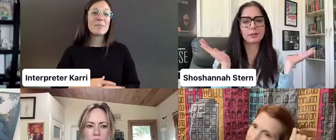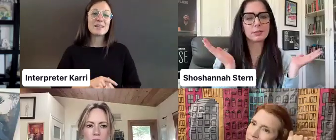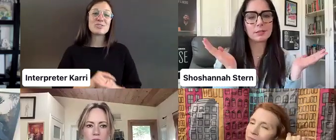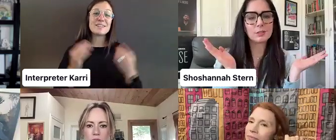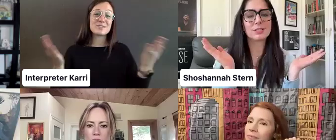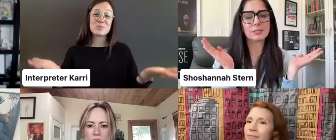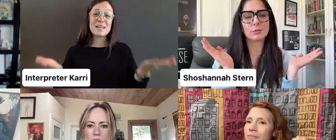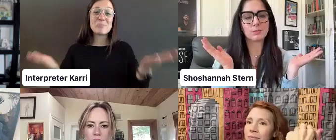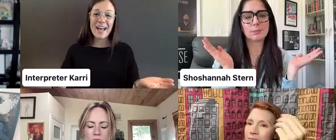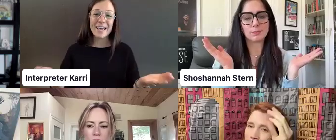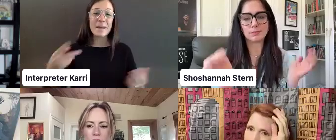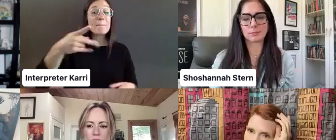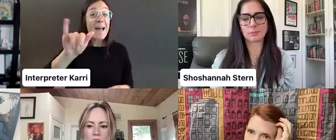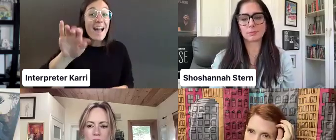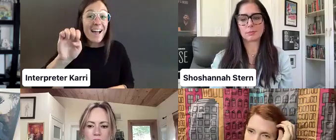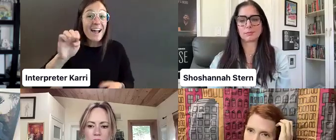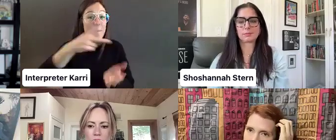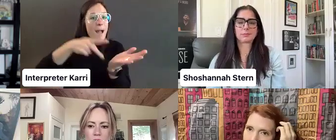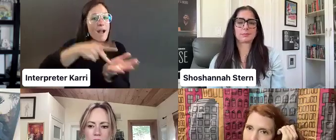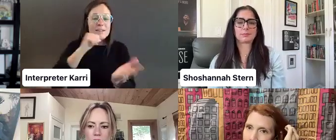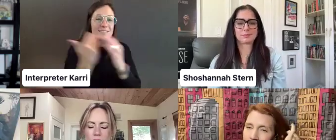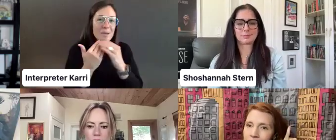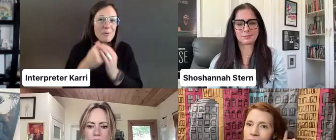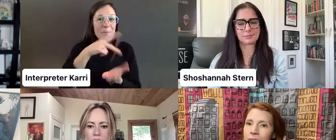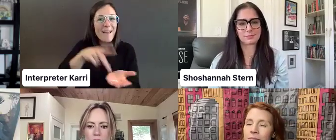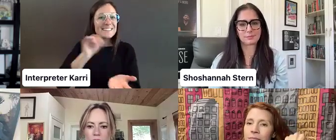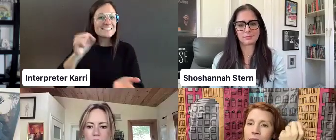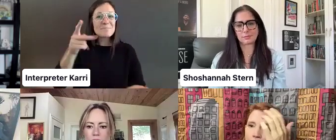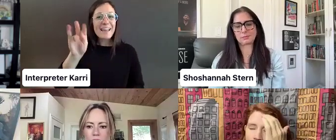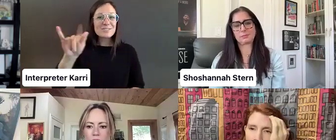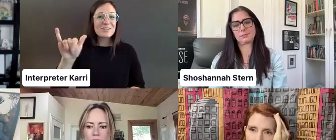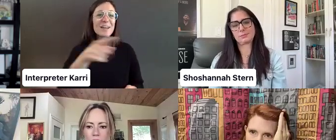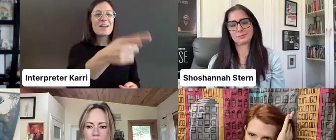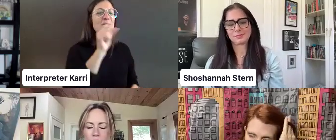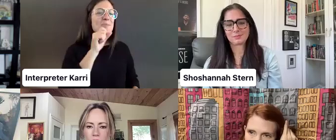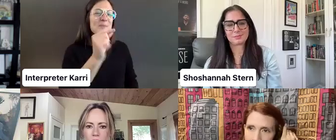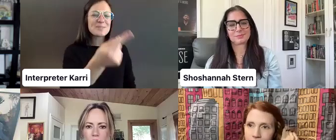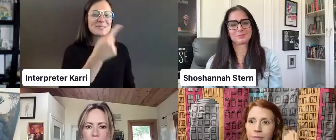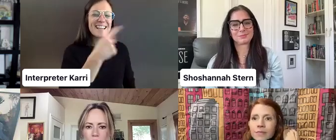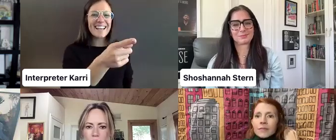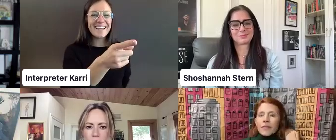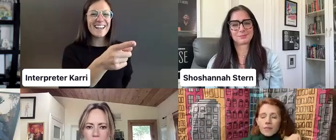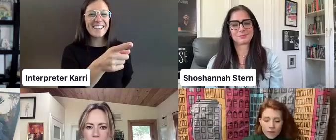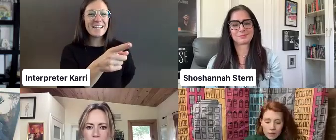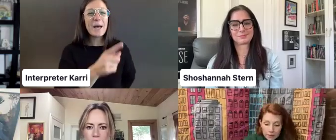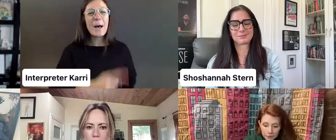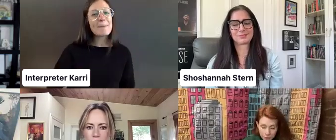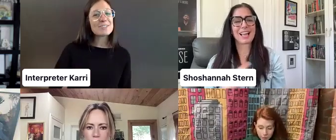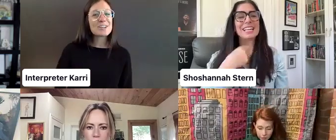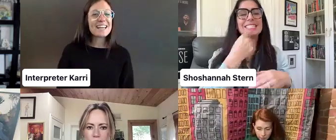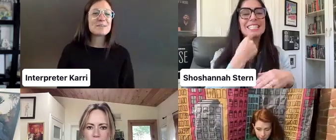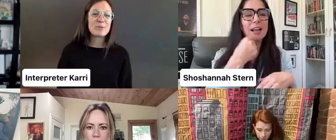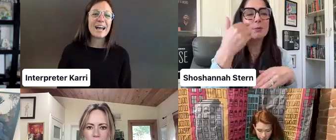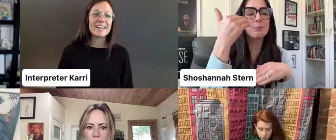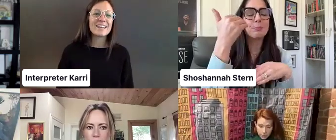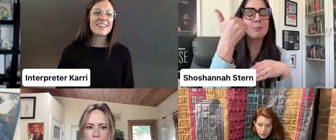think a pastry Then is pie a bread. sandwich? Pie is not a sandwich. Pie is a pastry. Wait, Shoshana, what did you say? Agree. Sam, I was just thinking about pie A being pastry